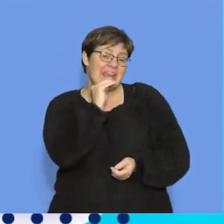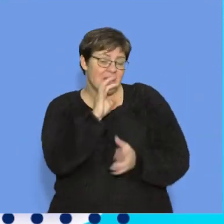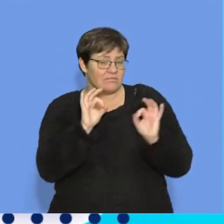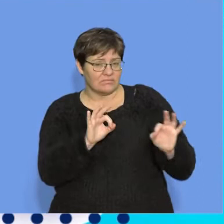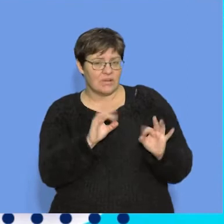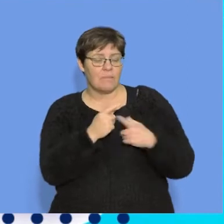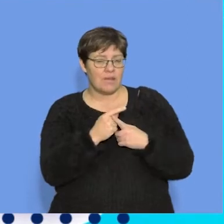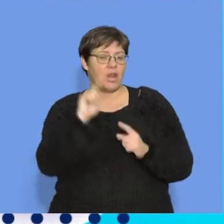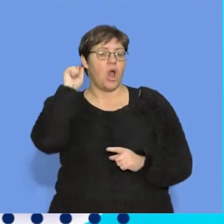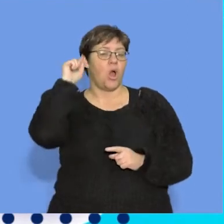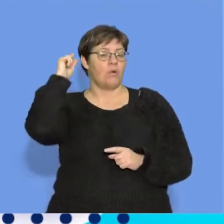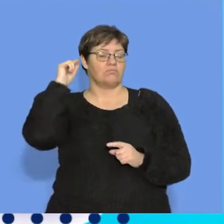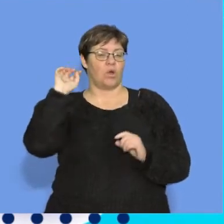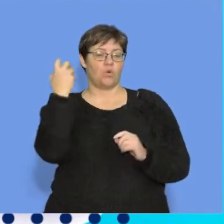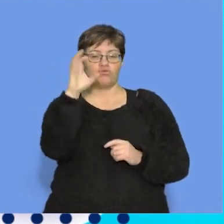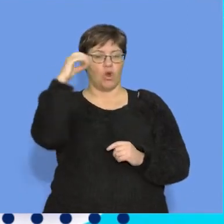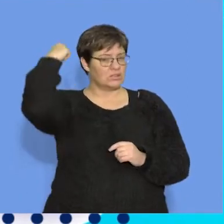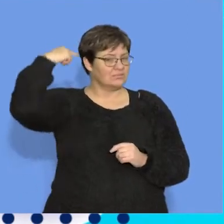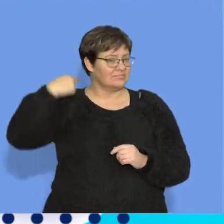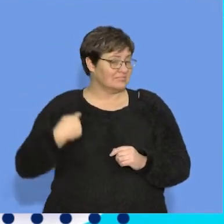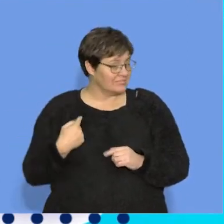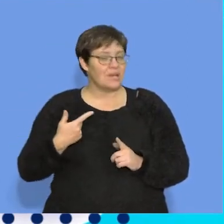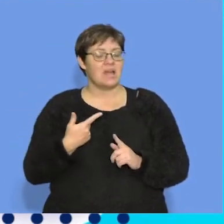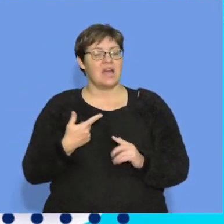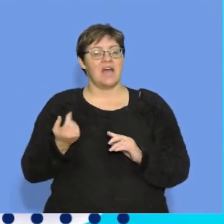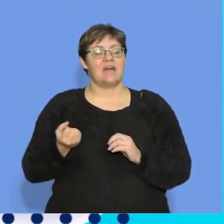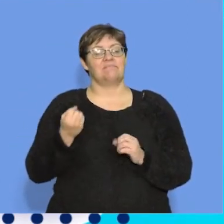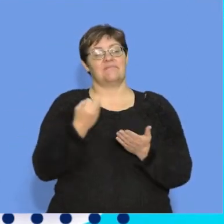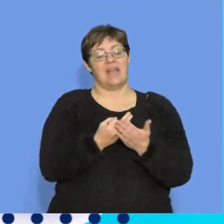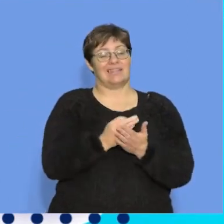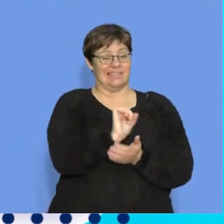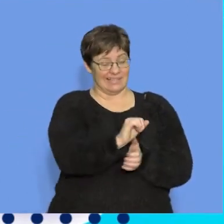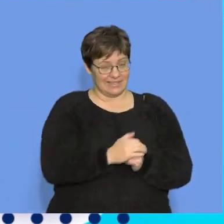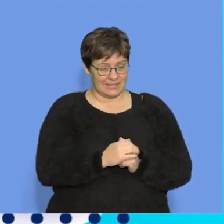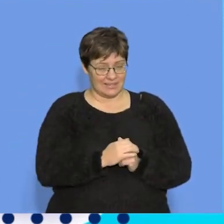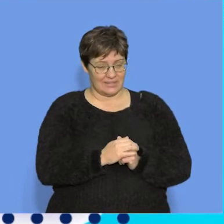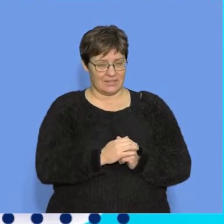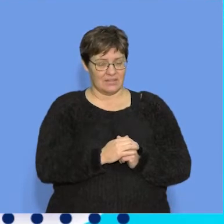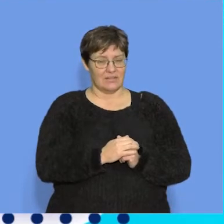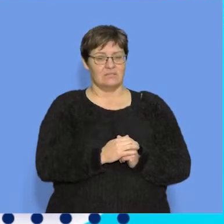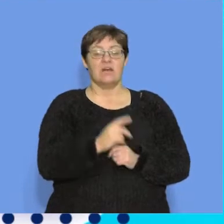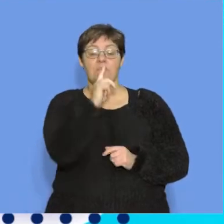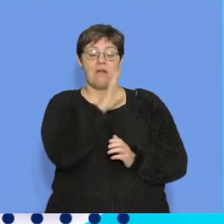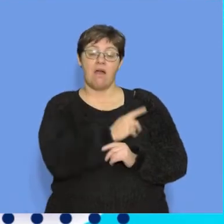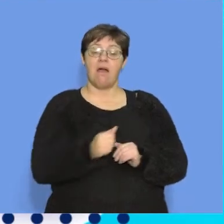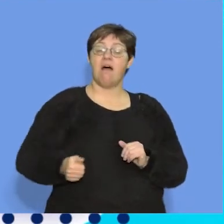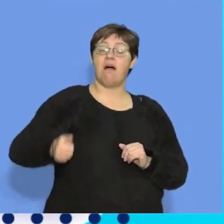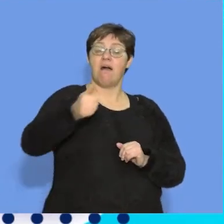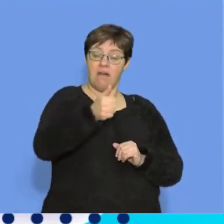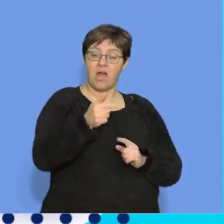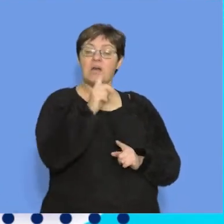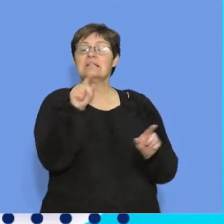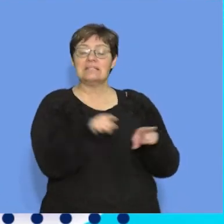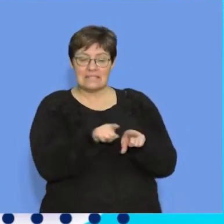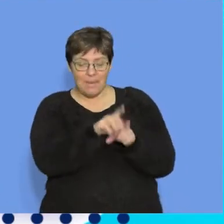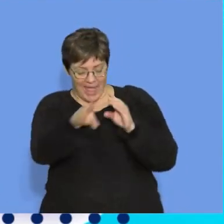the Goldilocks factor. Just enough energy for them to overlap. On top of that, they've also got to have